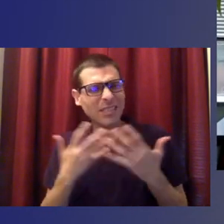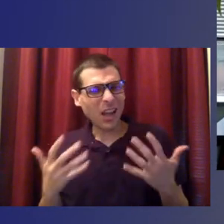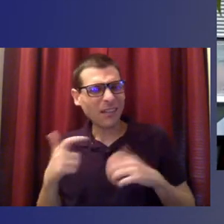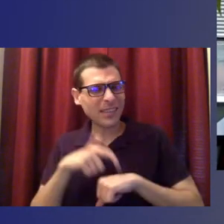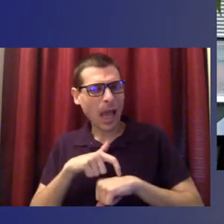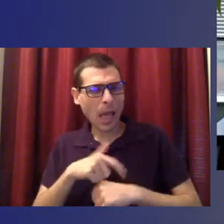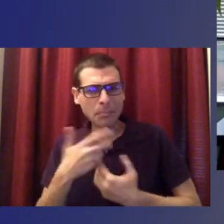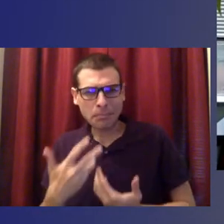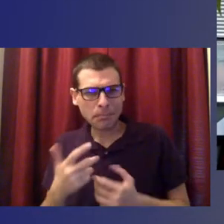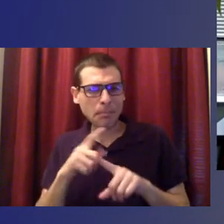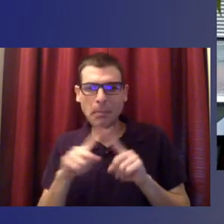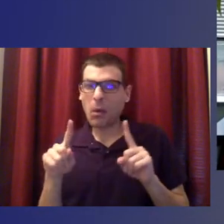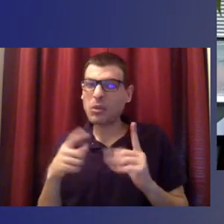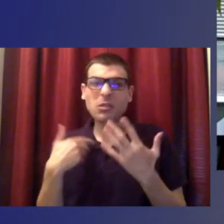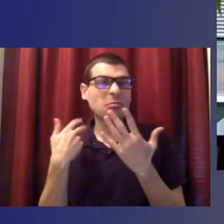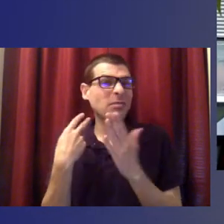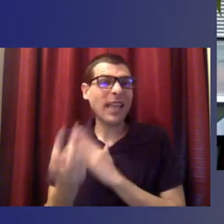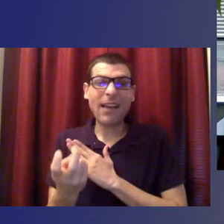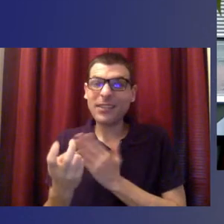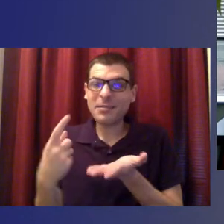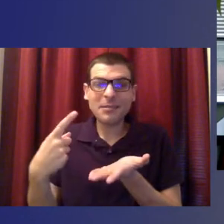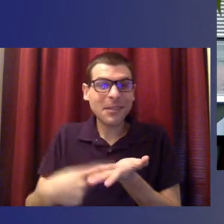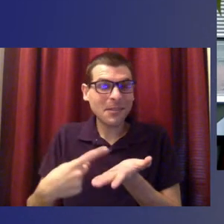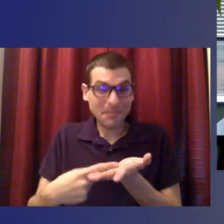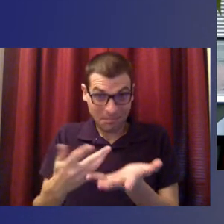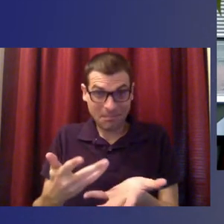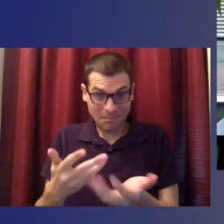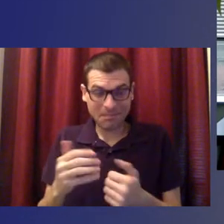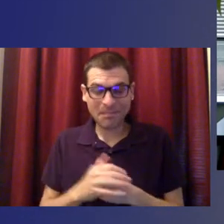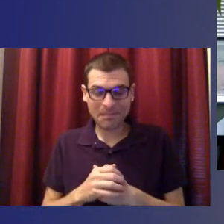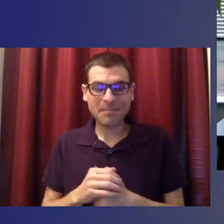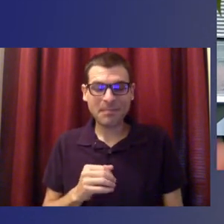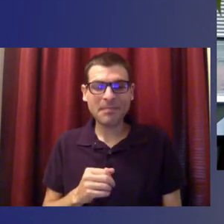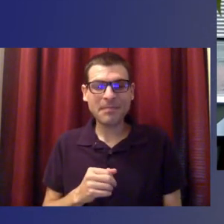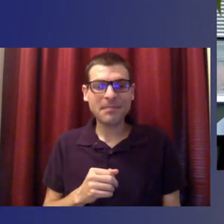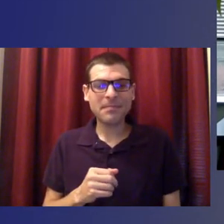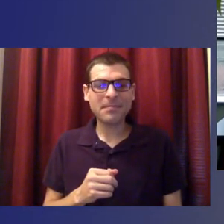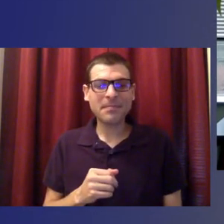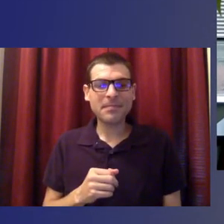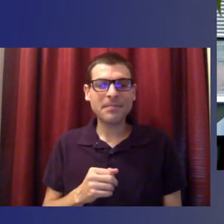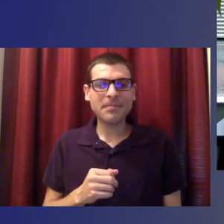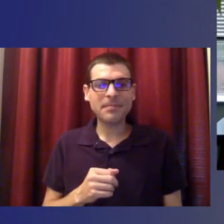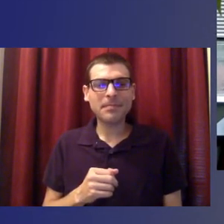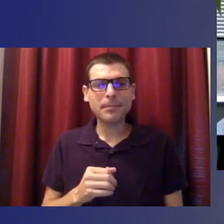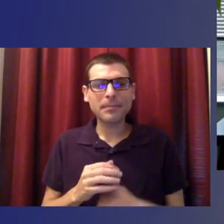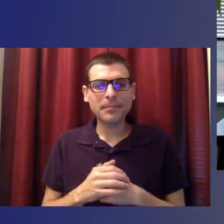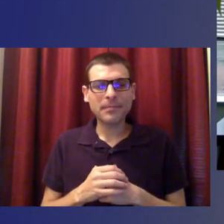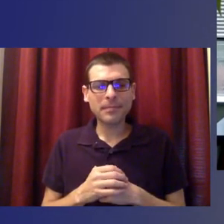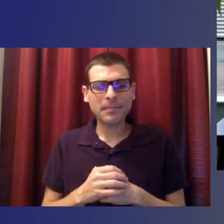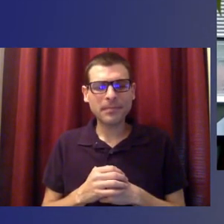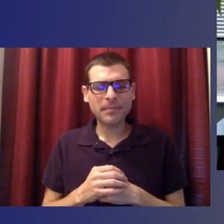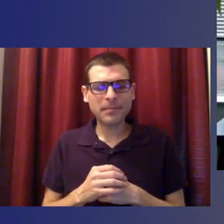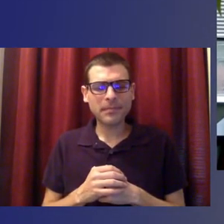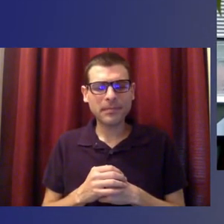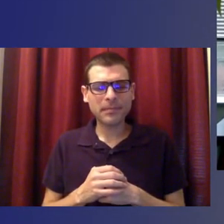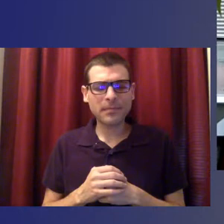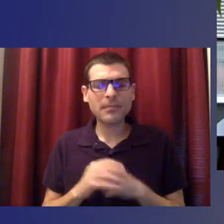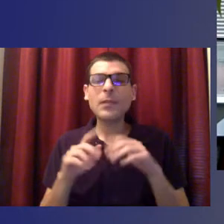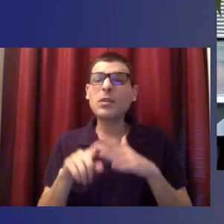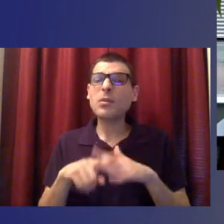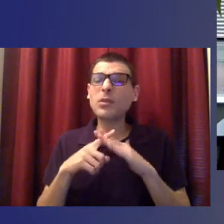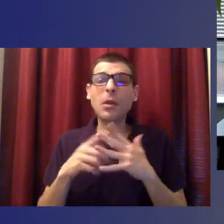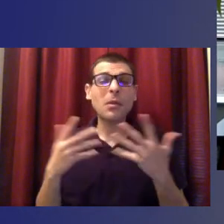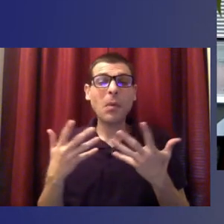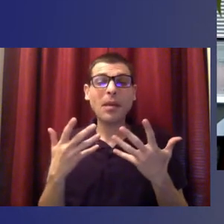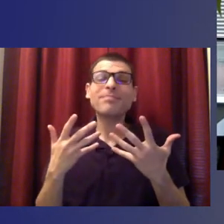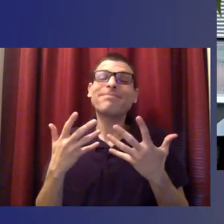let's just dive right in and start out with an easy topic, which is our state of emergency of